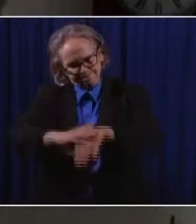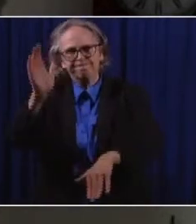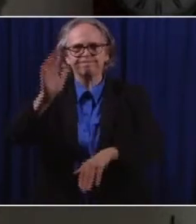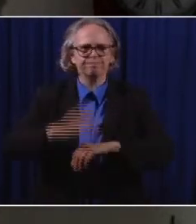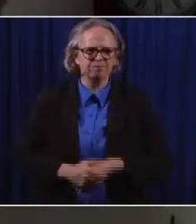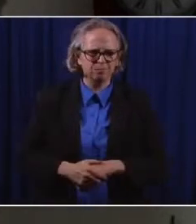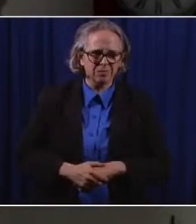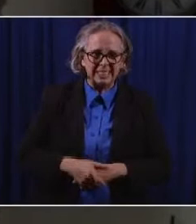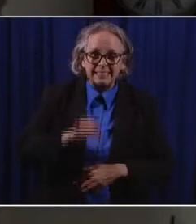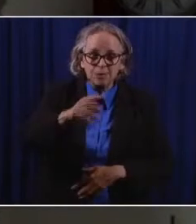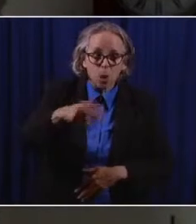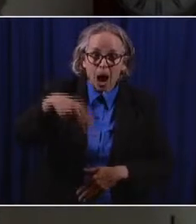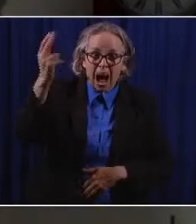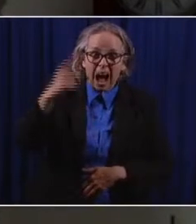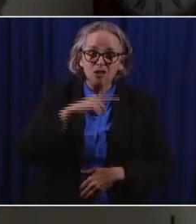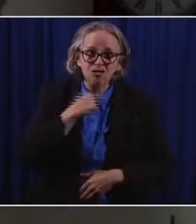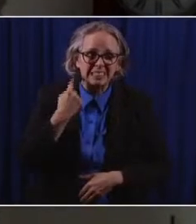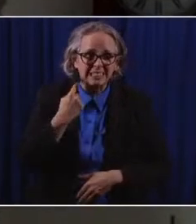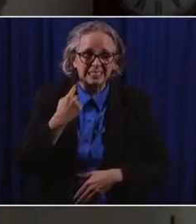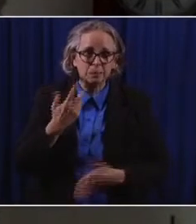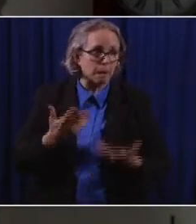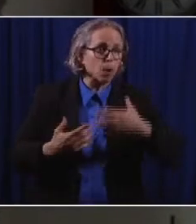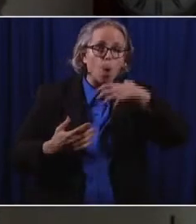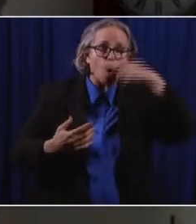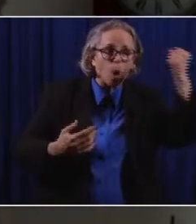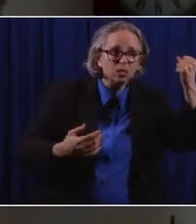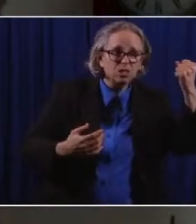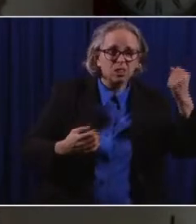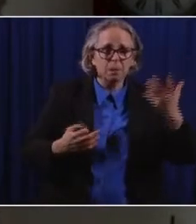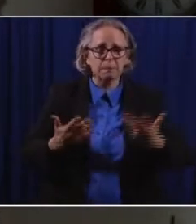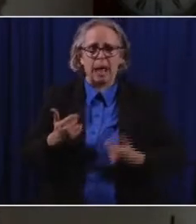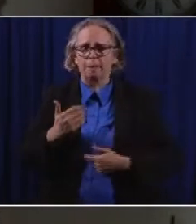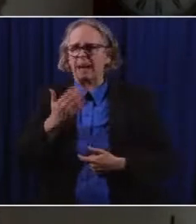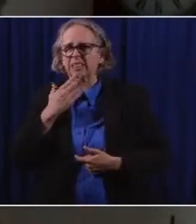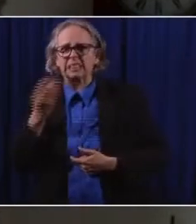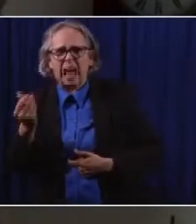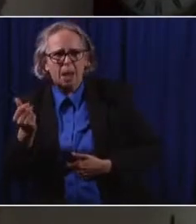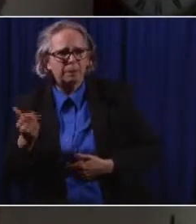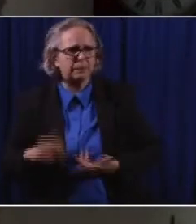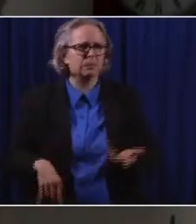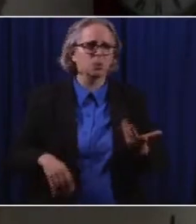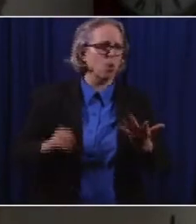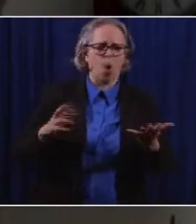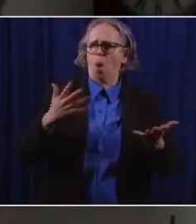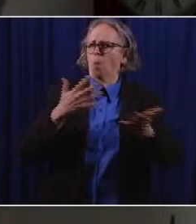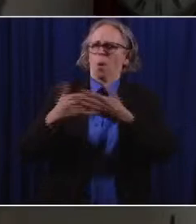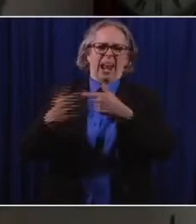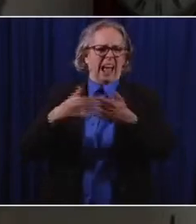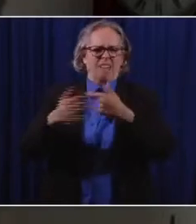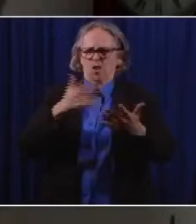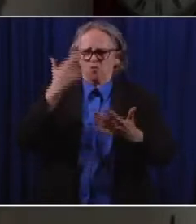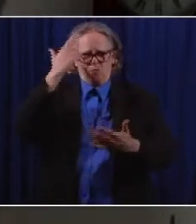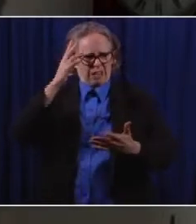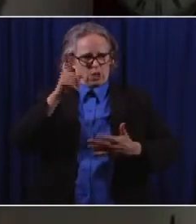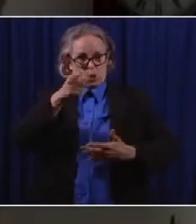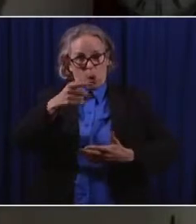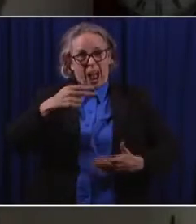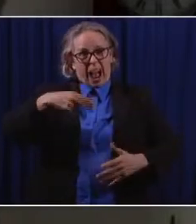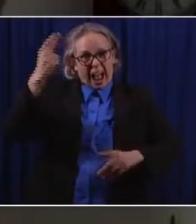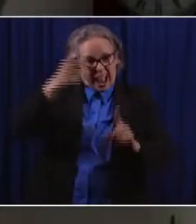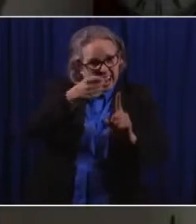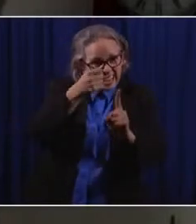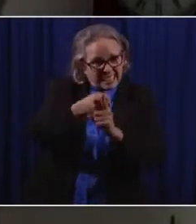careful. Because you're diabetic, because you're obese, whatever that is, be really,